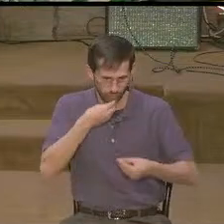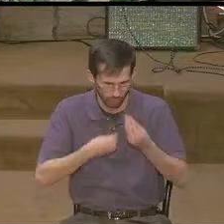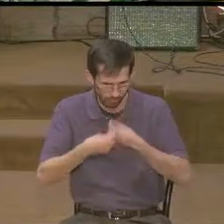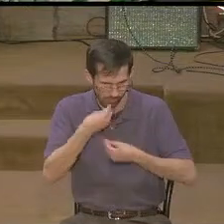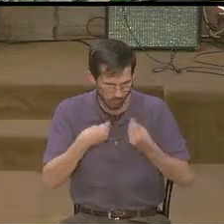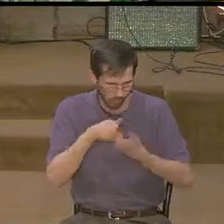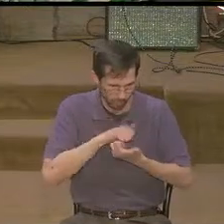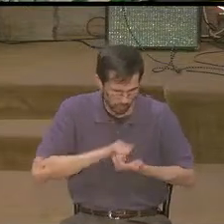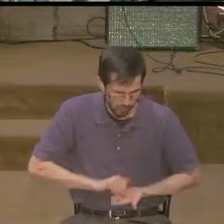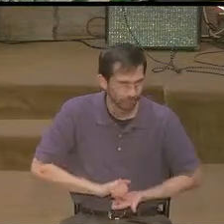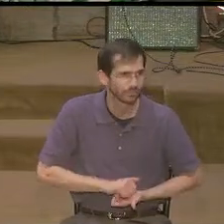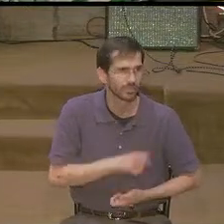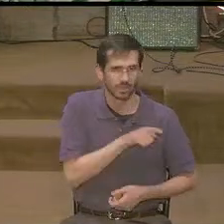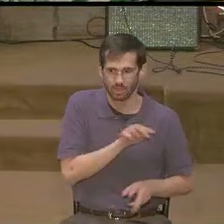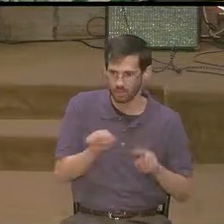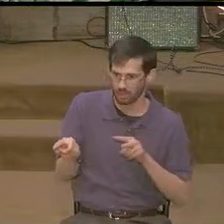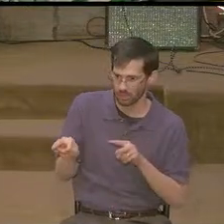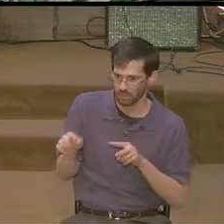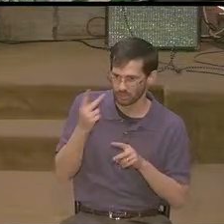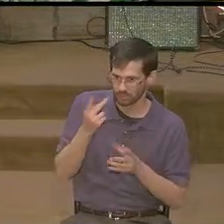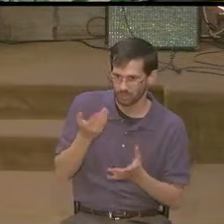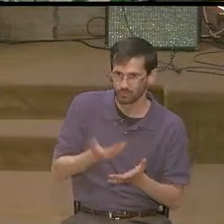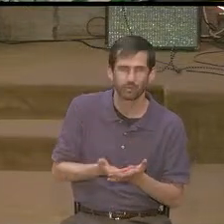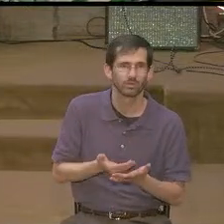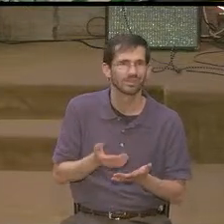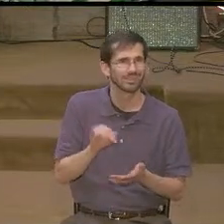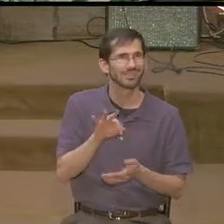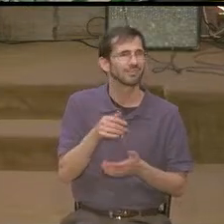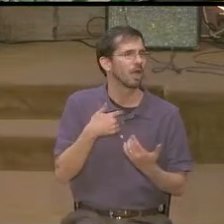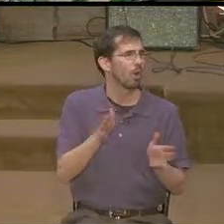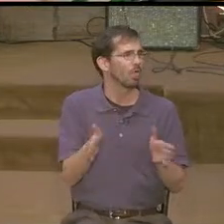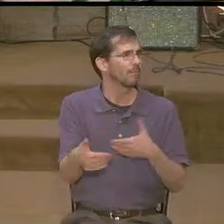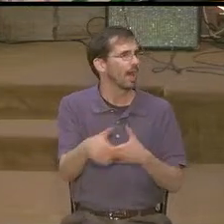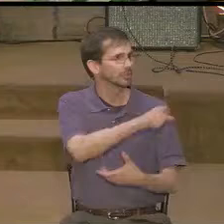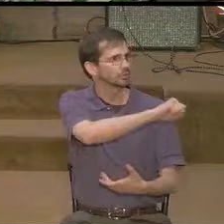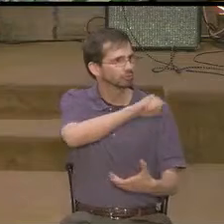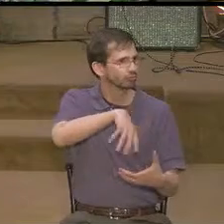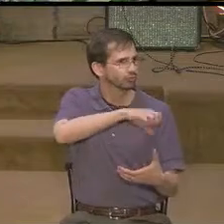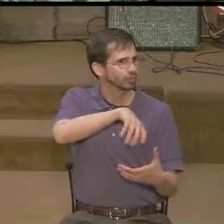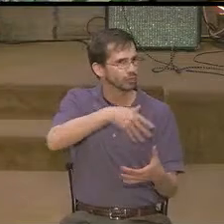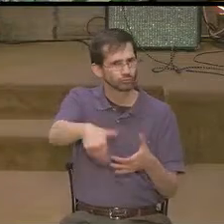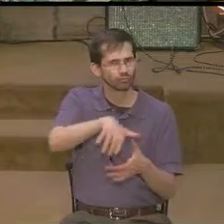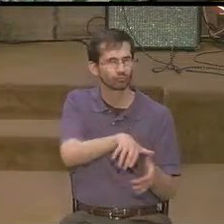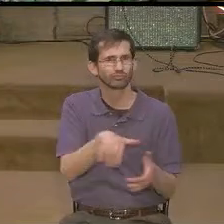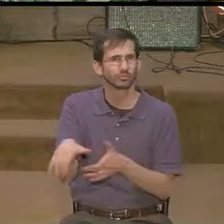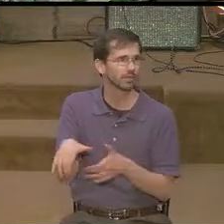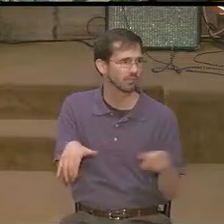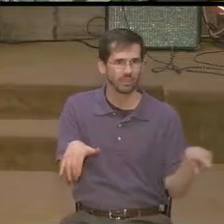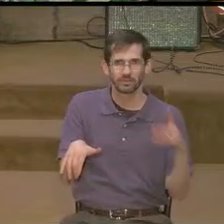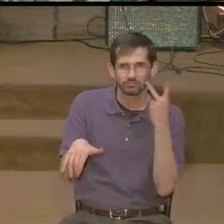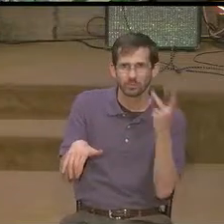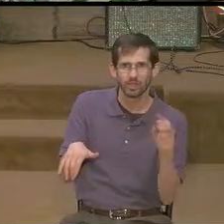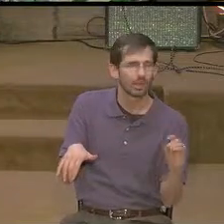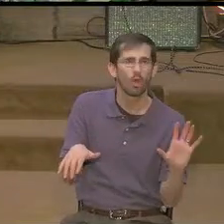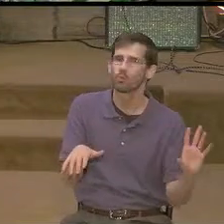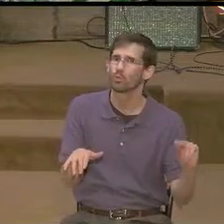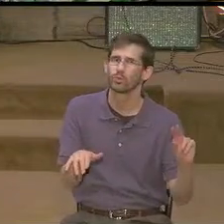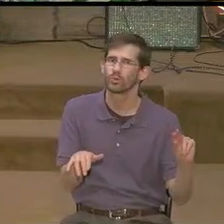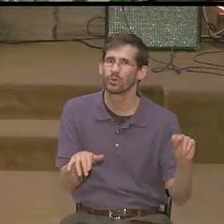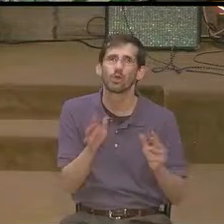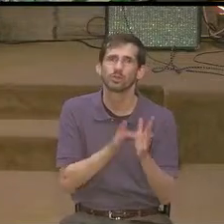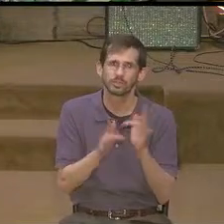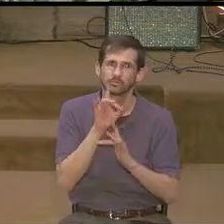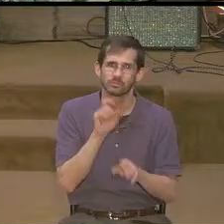He could have took a to-go box and there was a, well, I didn't see it. And he took a to-go box. I didn't see him eat it. Oh, no, he ate it in there.